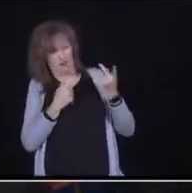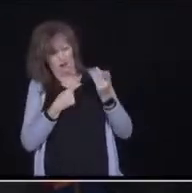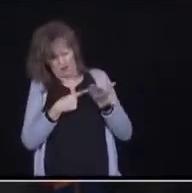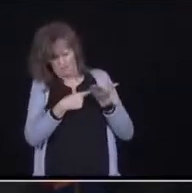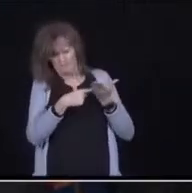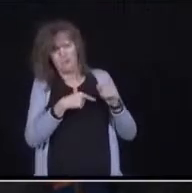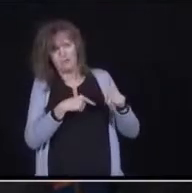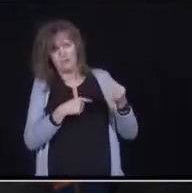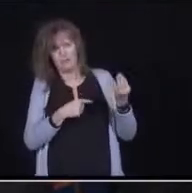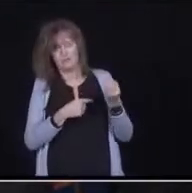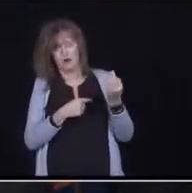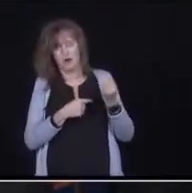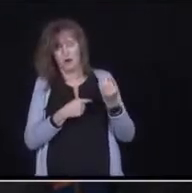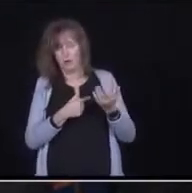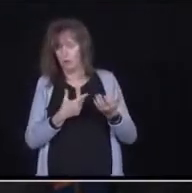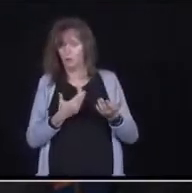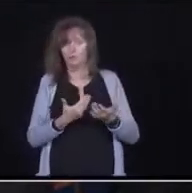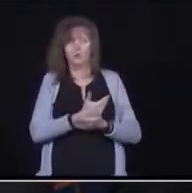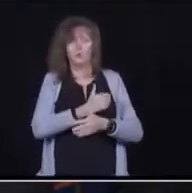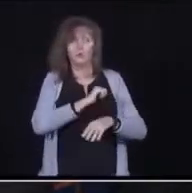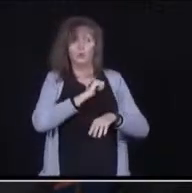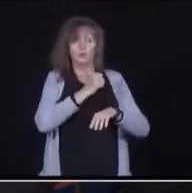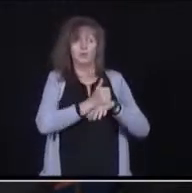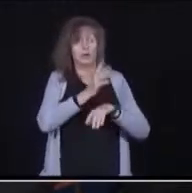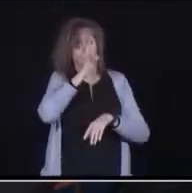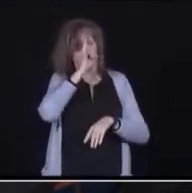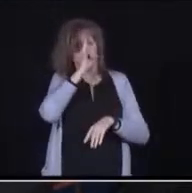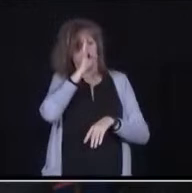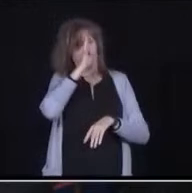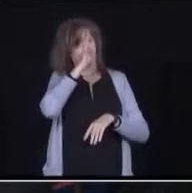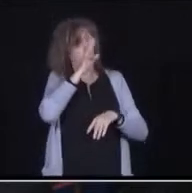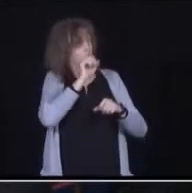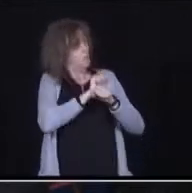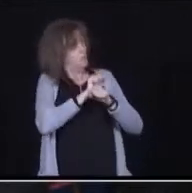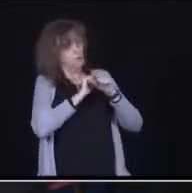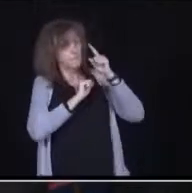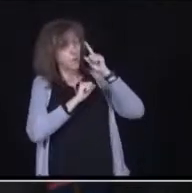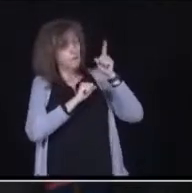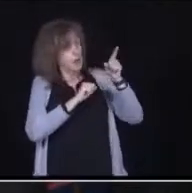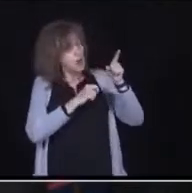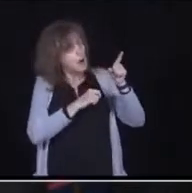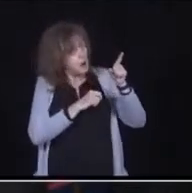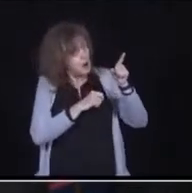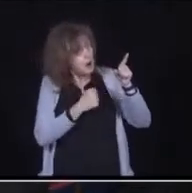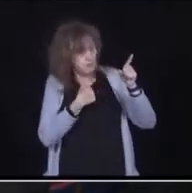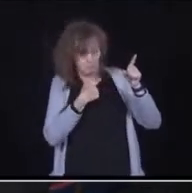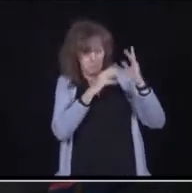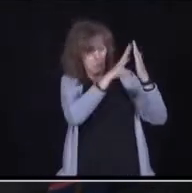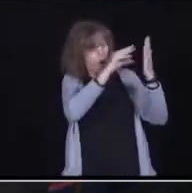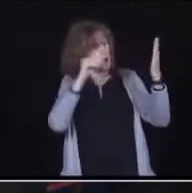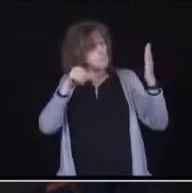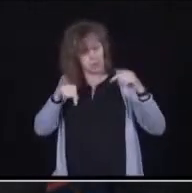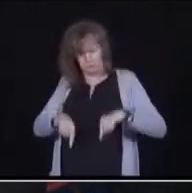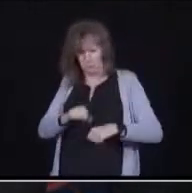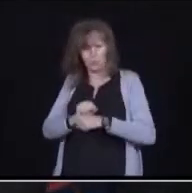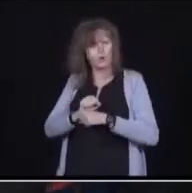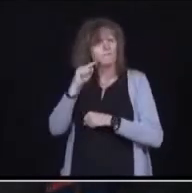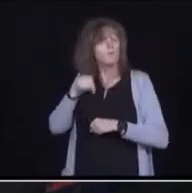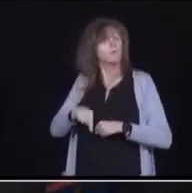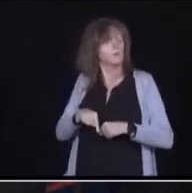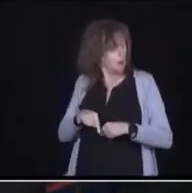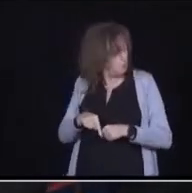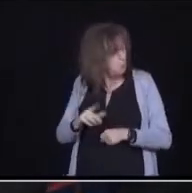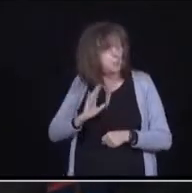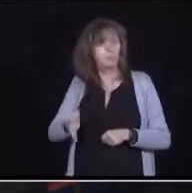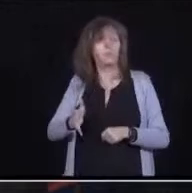one region of the world or one region of the province, let's bring it here. And this is another question for Dr.